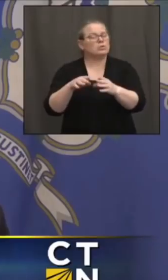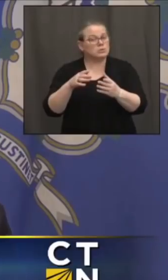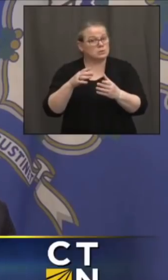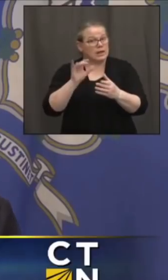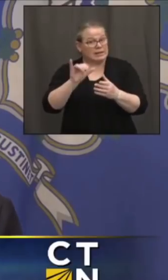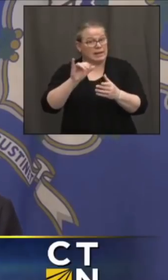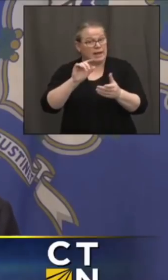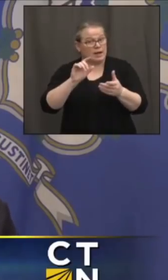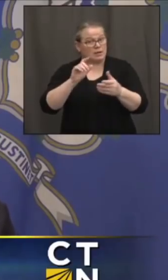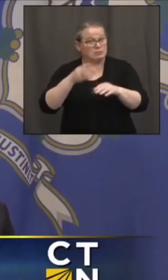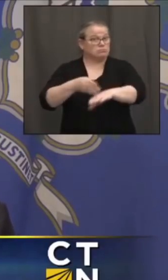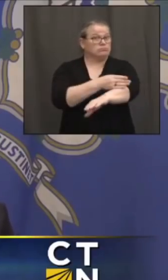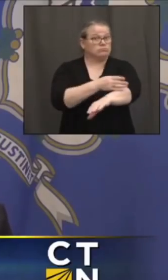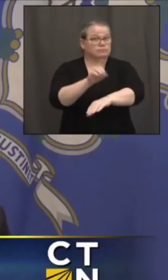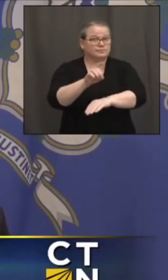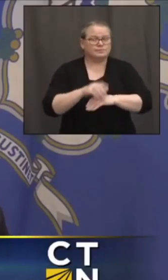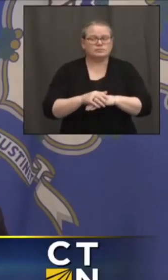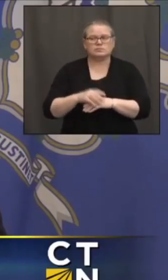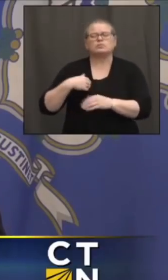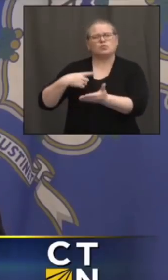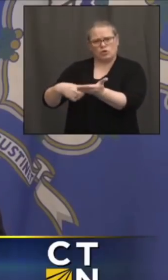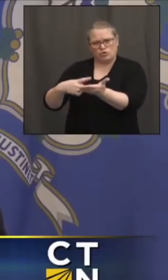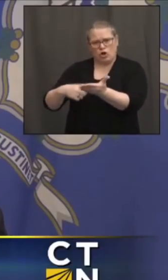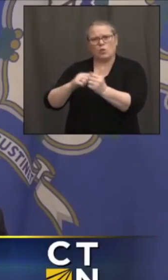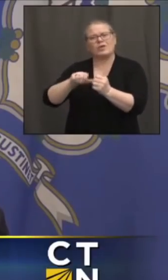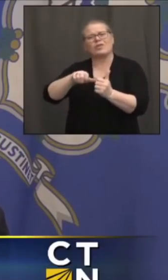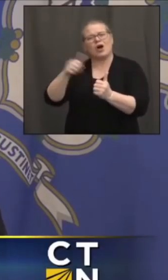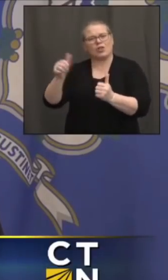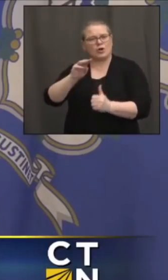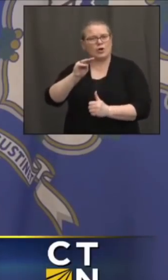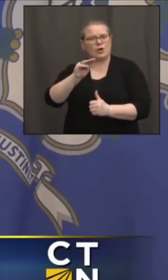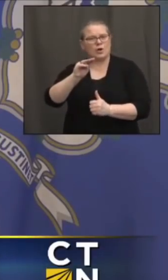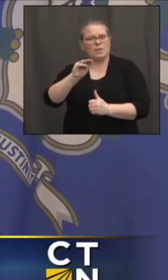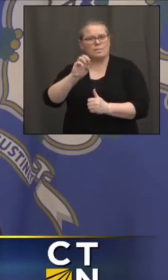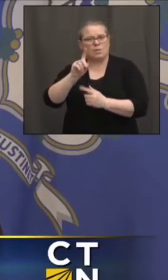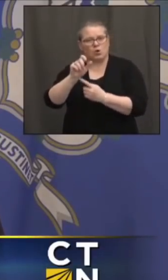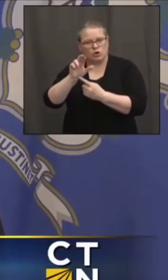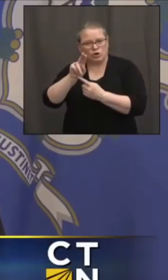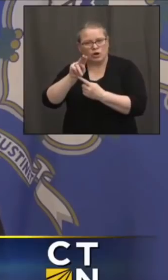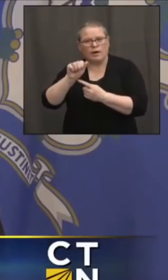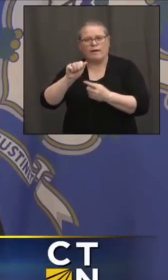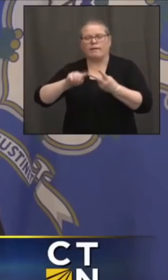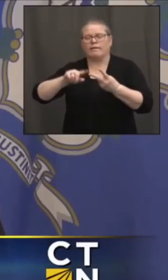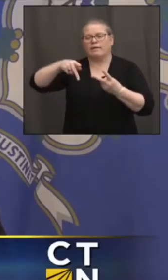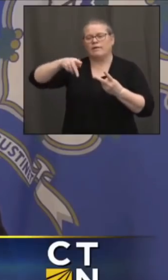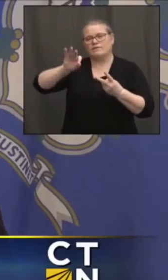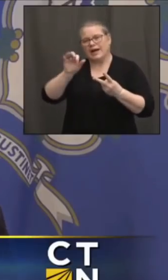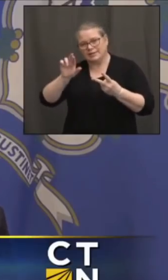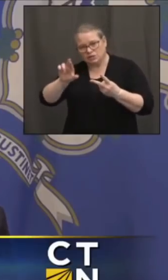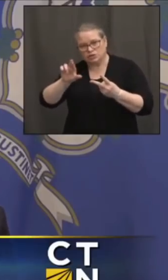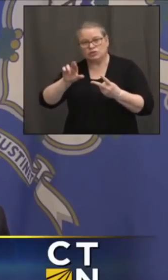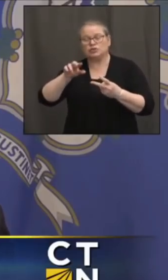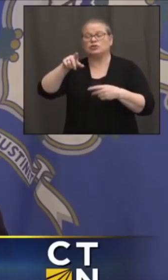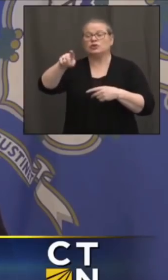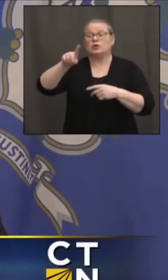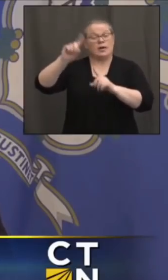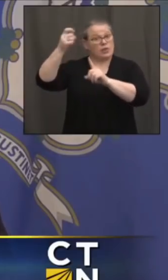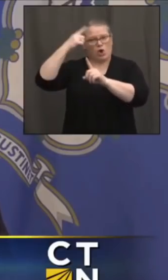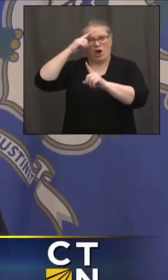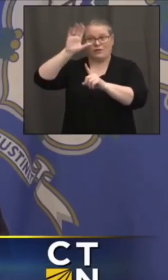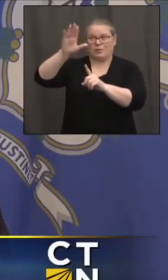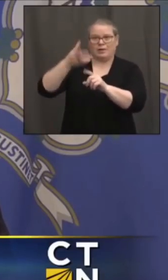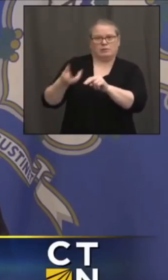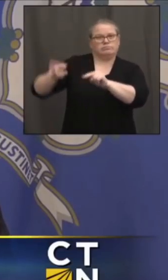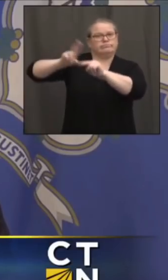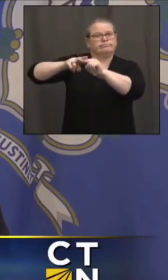with Moderna and Pfizer. We have not gotten any indication yet from the federal government when we might see those